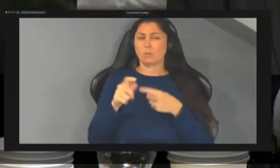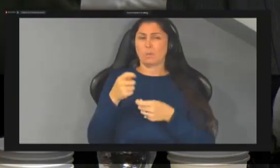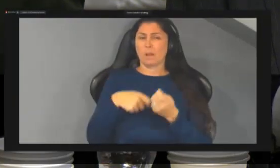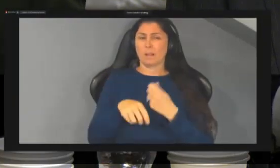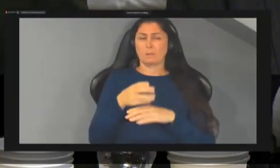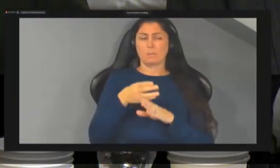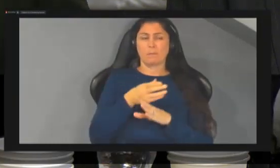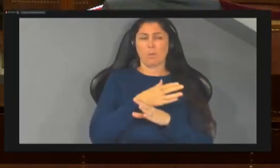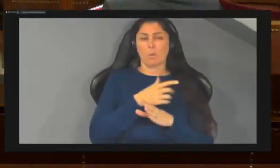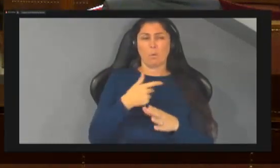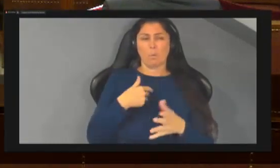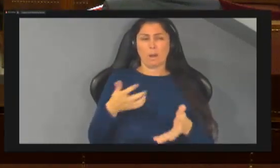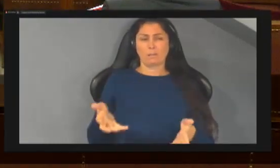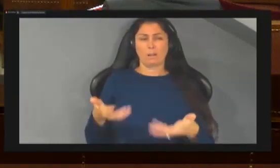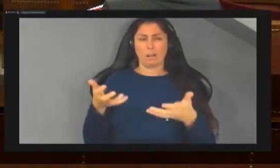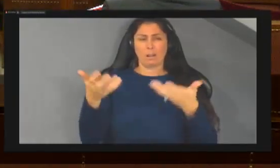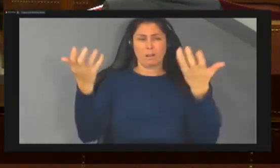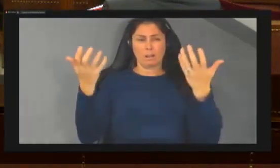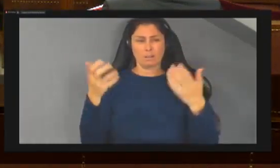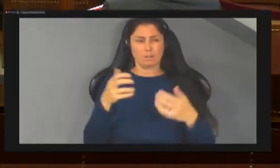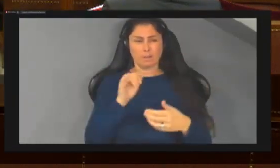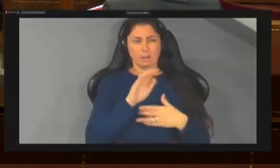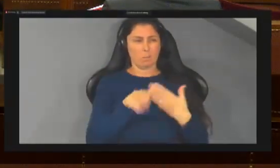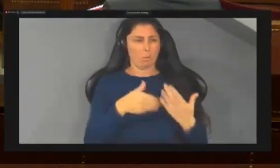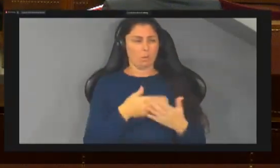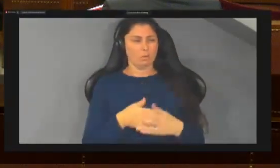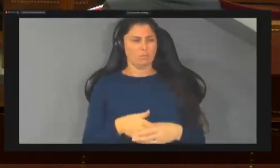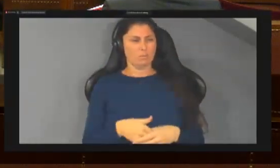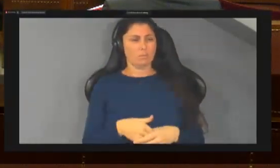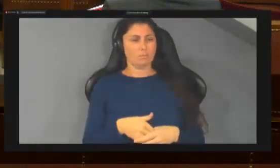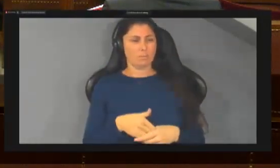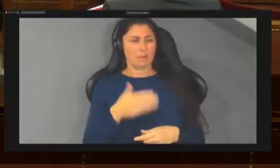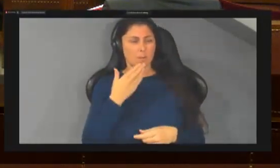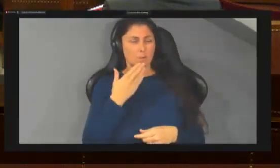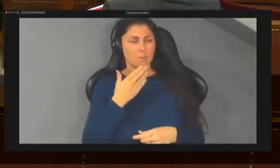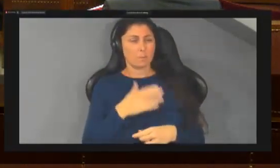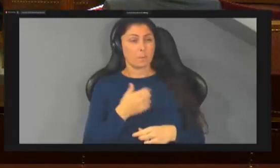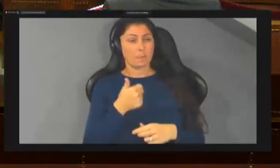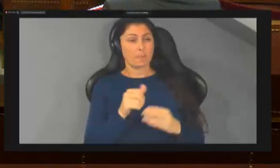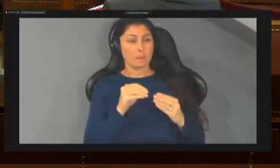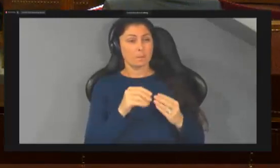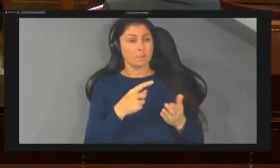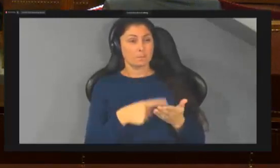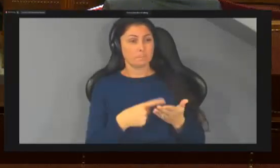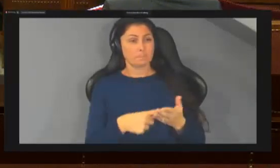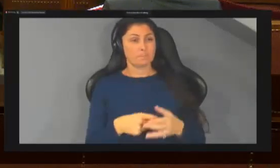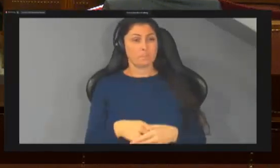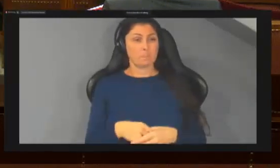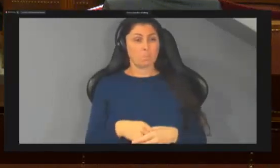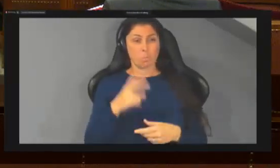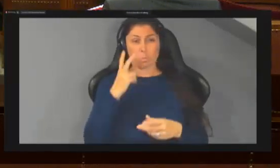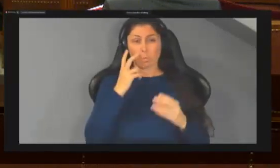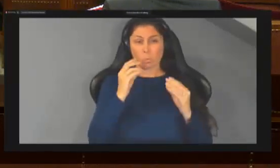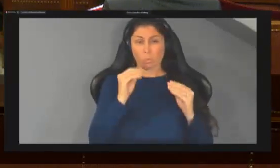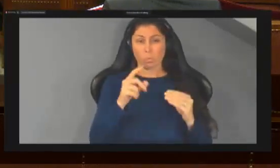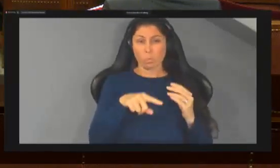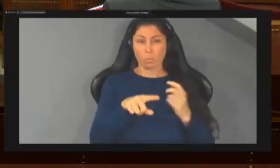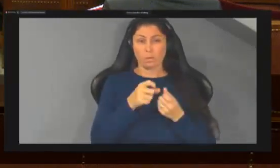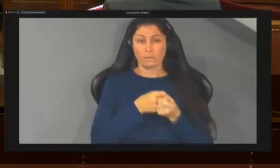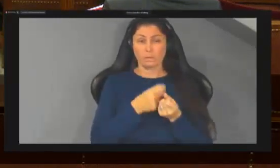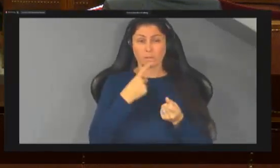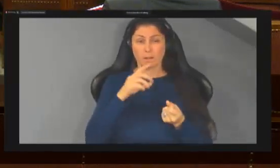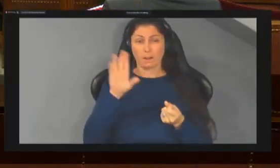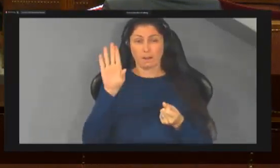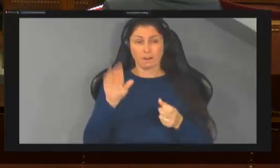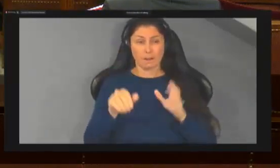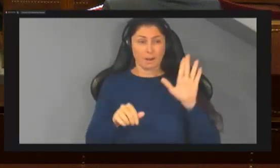street up. That's all. So, anyway, thank you. Thank you. Any further discussion? Seeing none, all those in favor say aye. Aye.